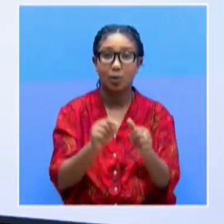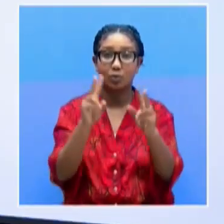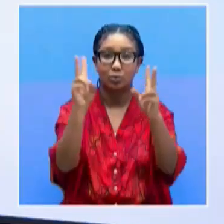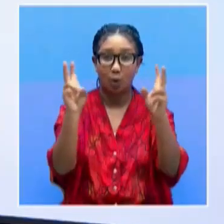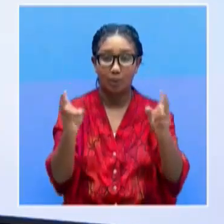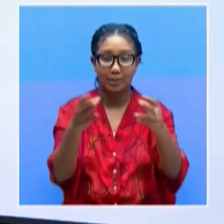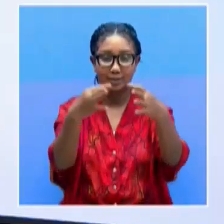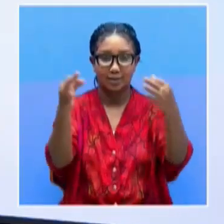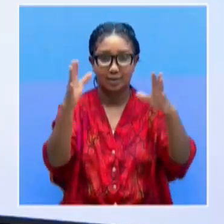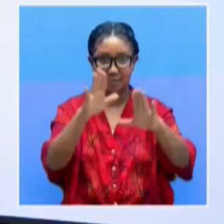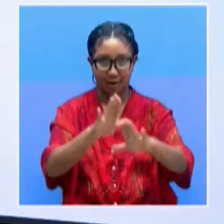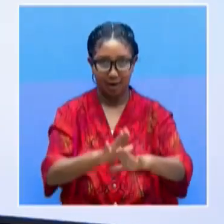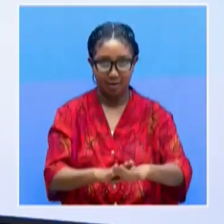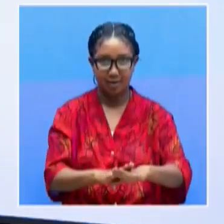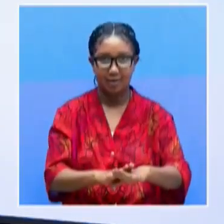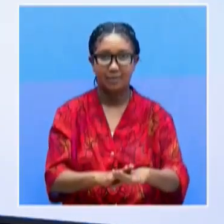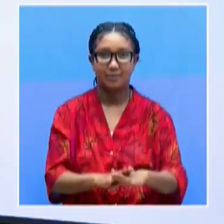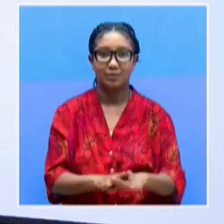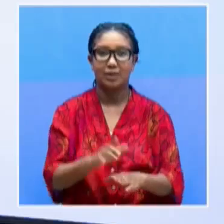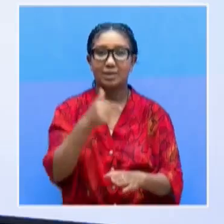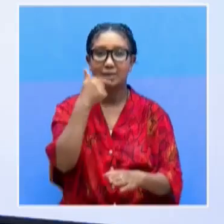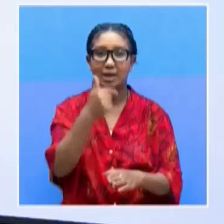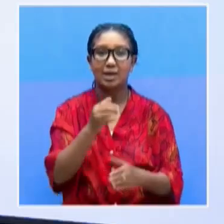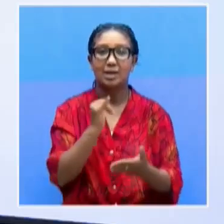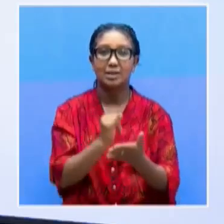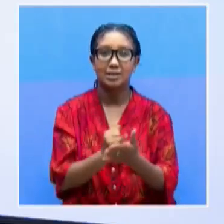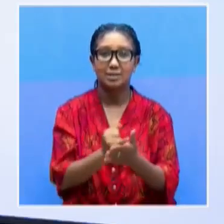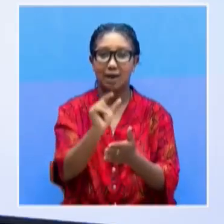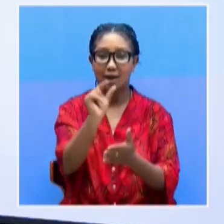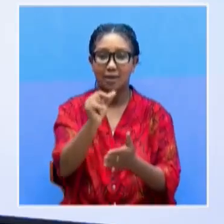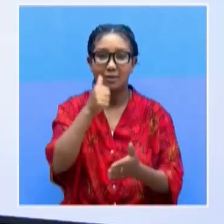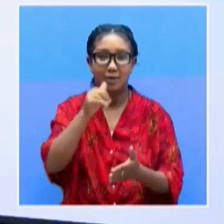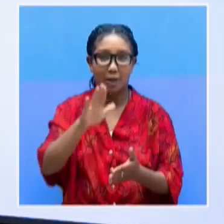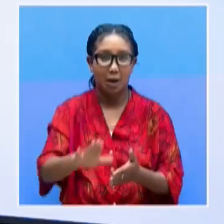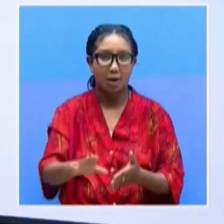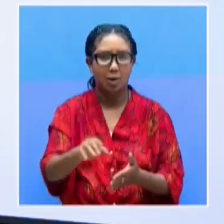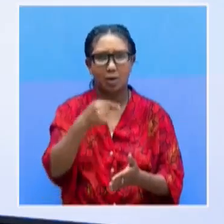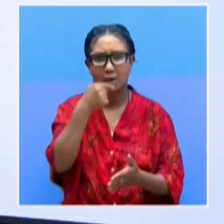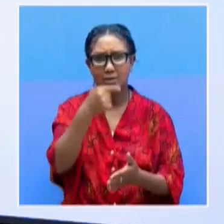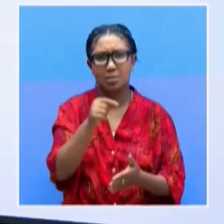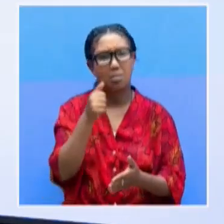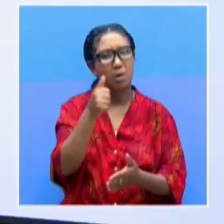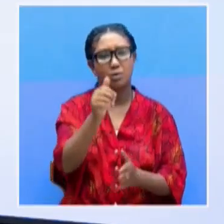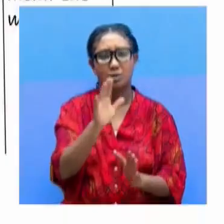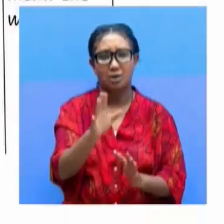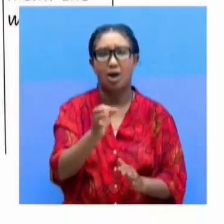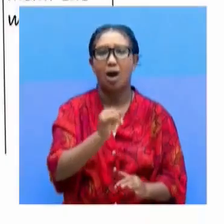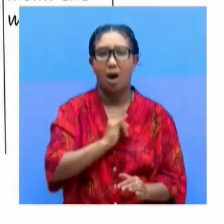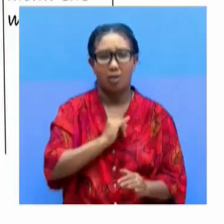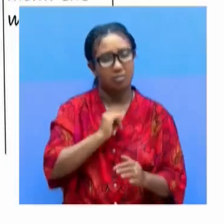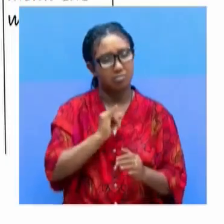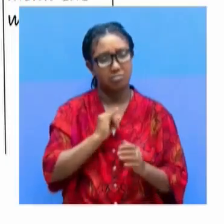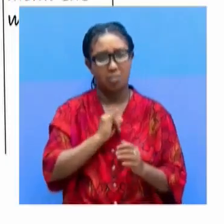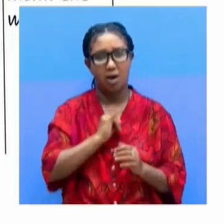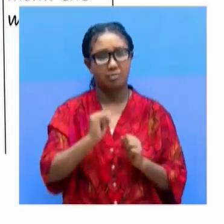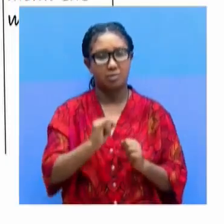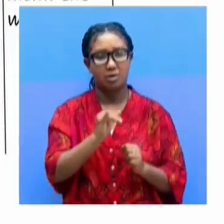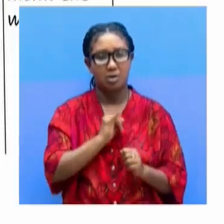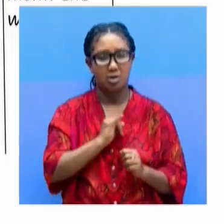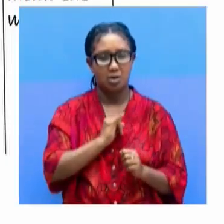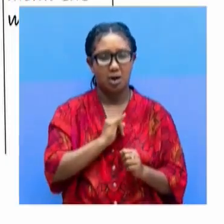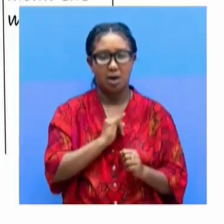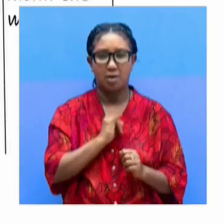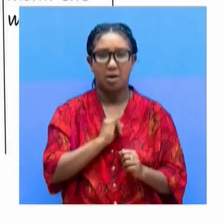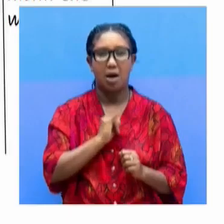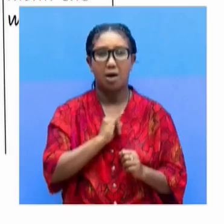topic sentence, yes, it says it is a little girl, or you can say by yourself, I. All right? You can